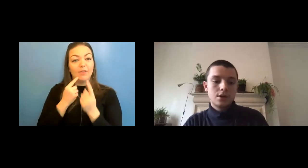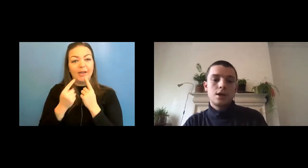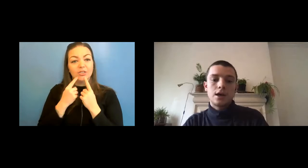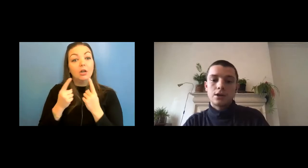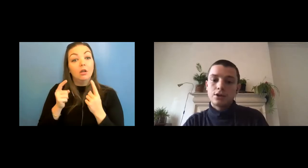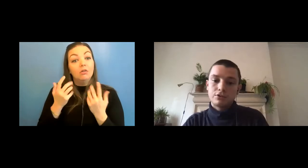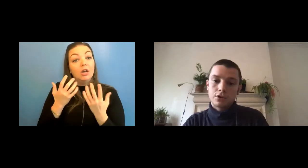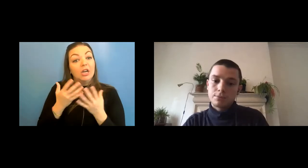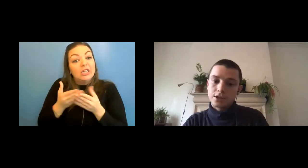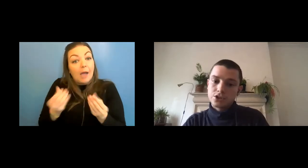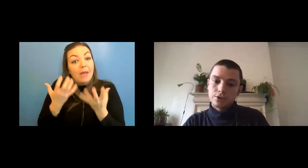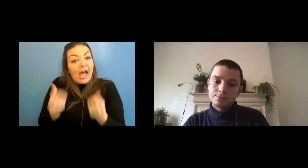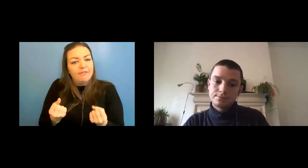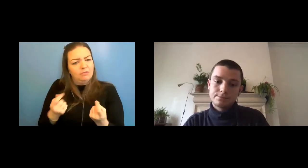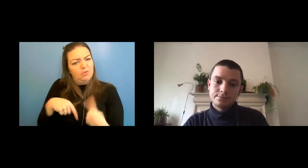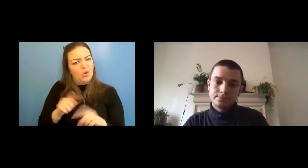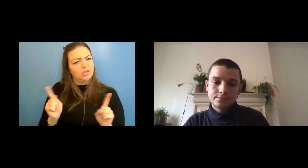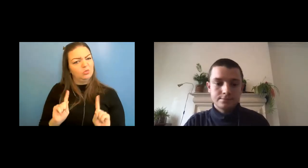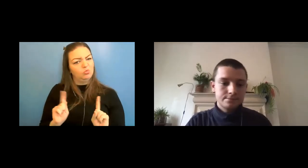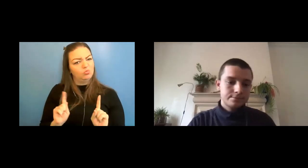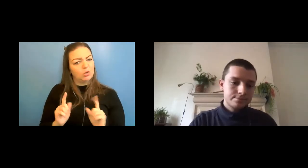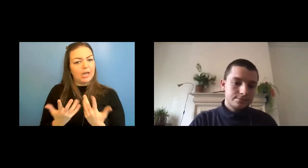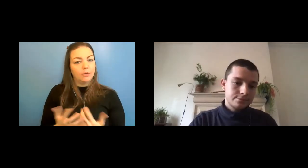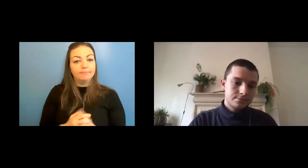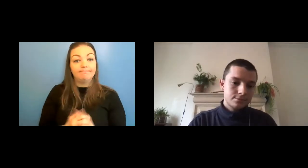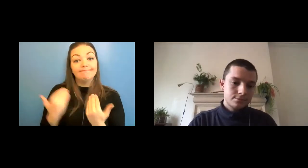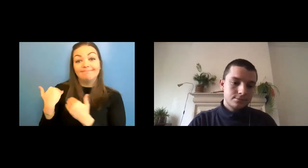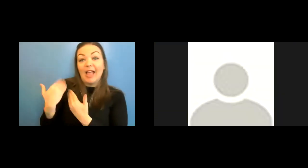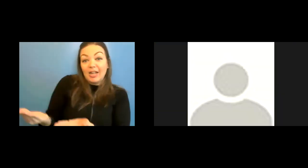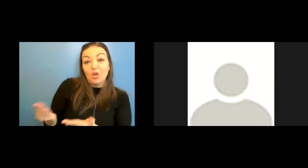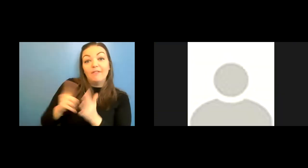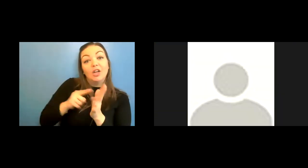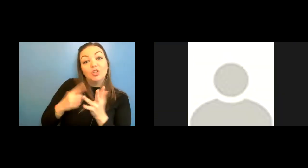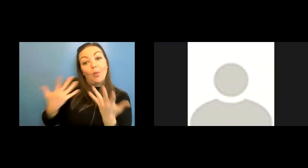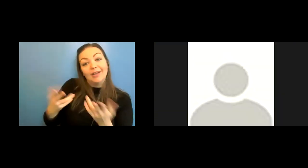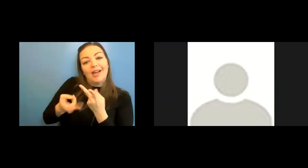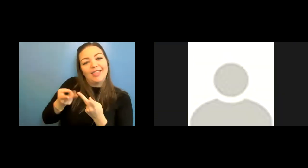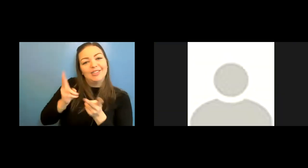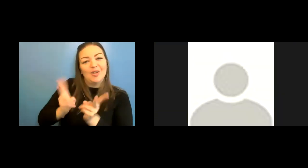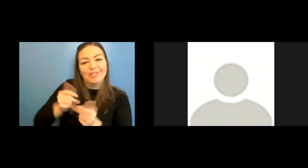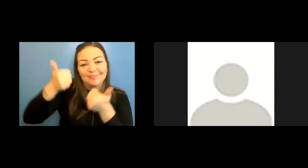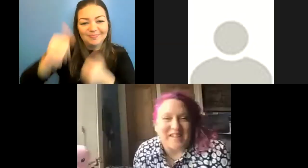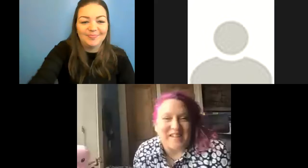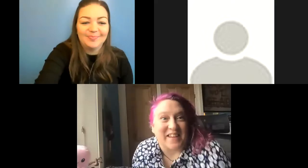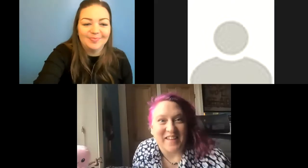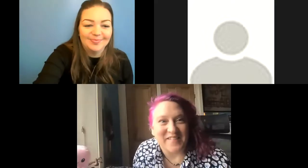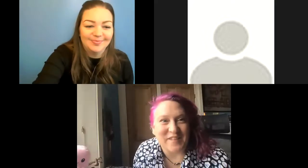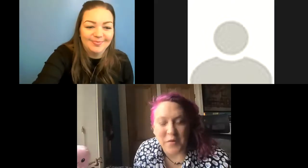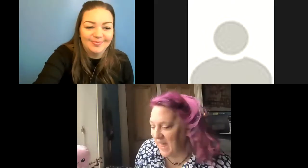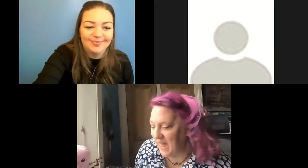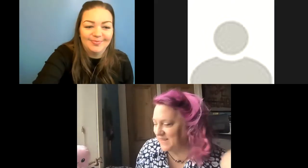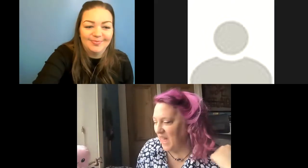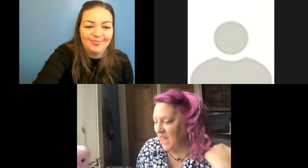chance. And I'll hand over back to Joe. Fantastic.